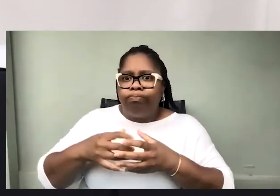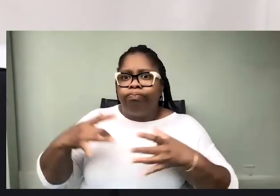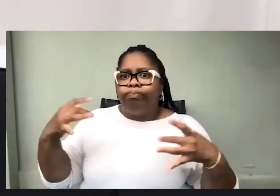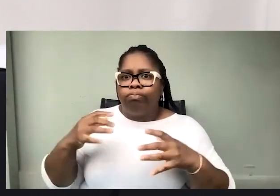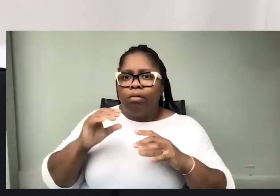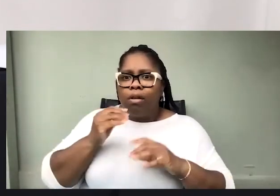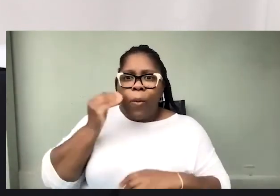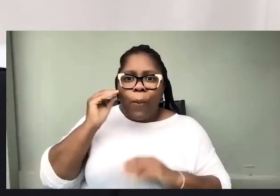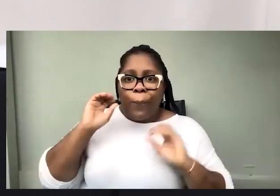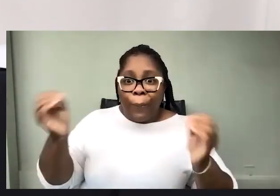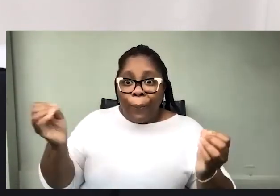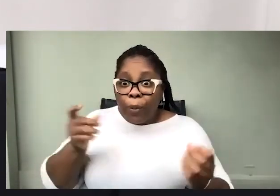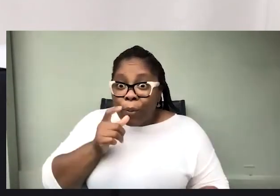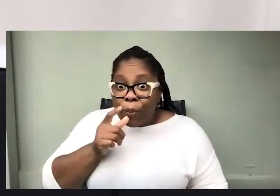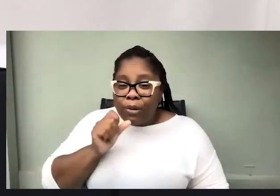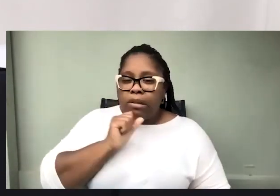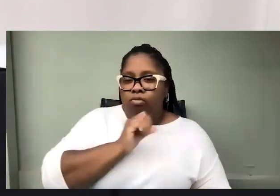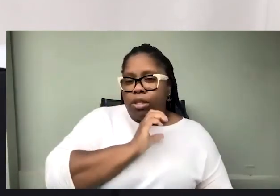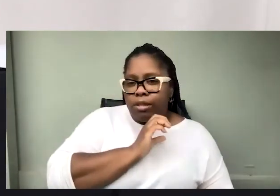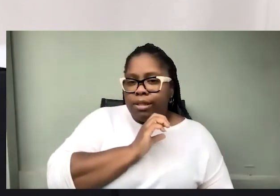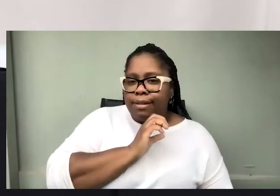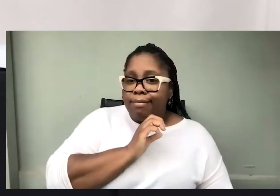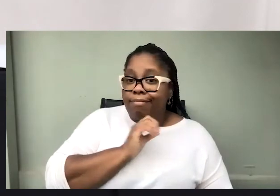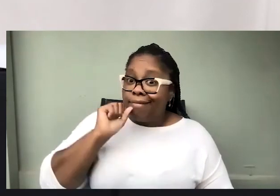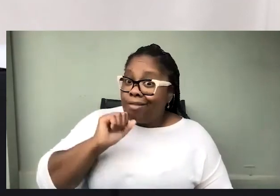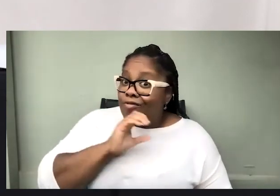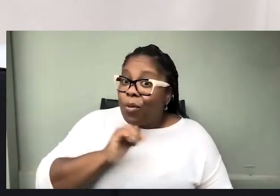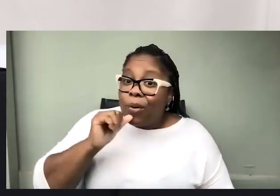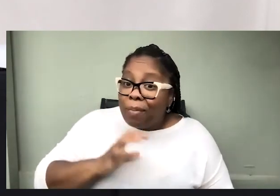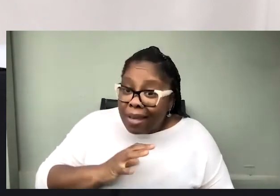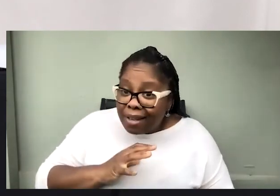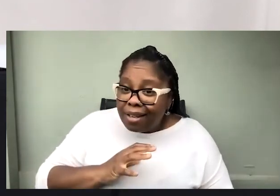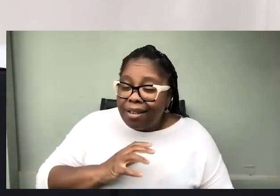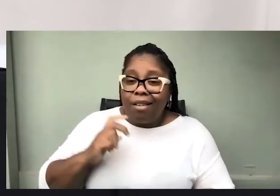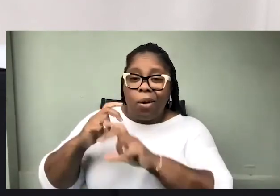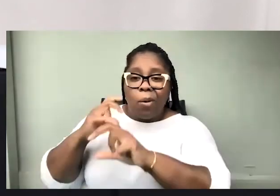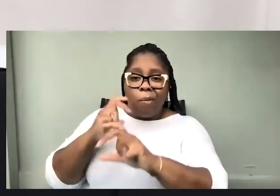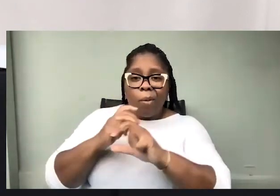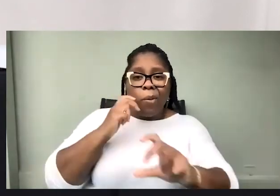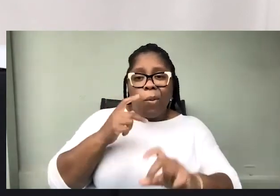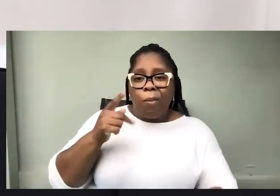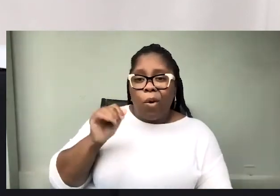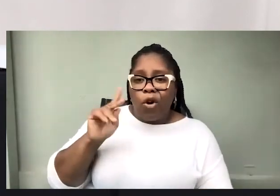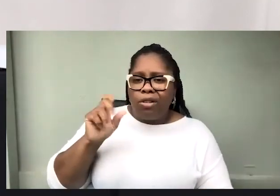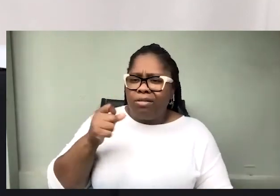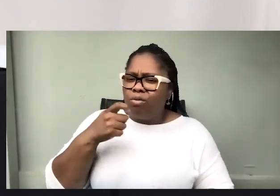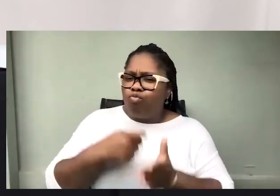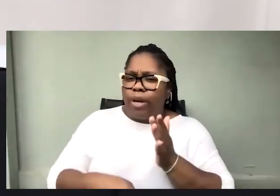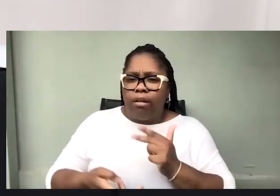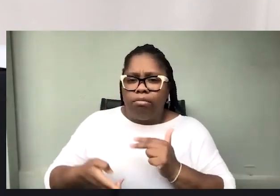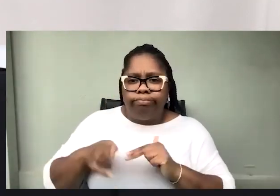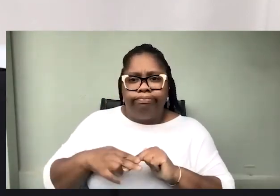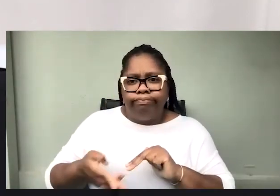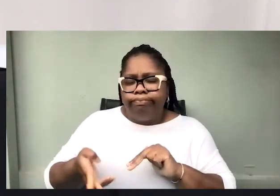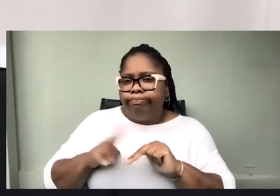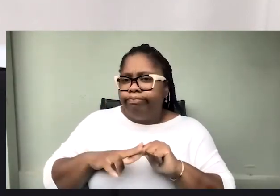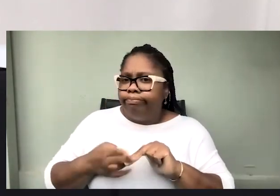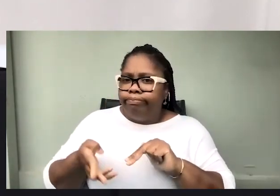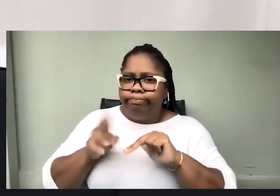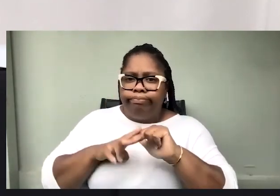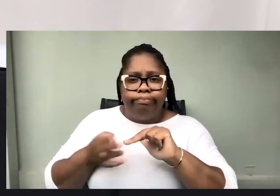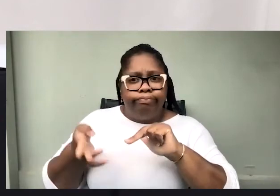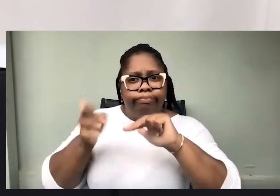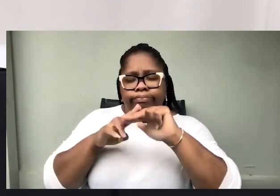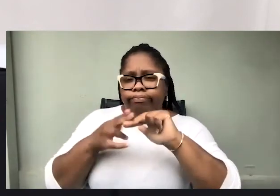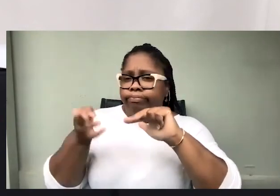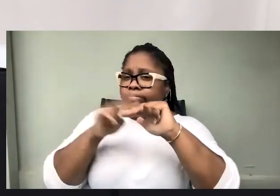they're senior women, and our mobile home parks, the rents continue to rise at a faster pace,